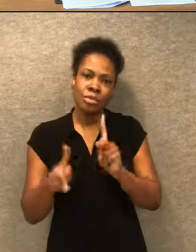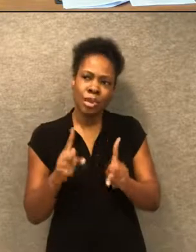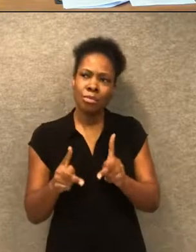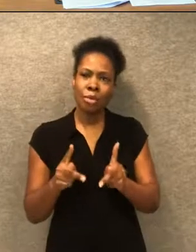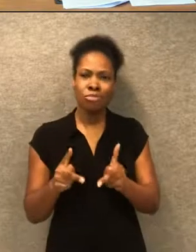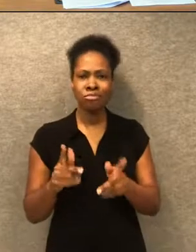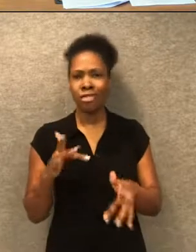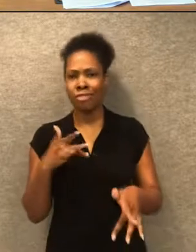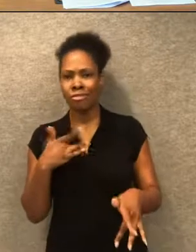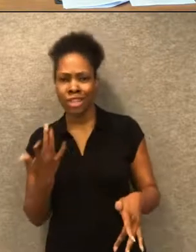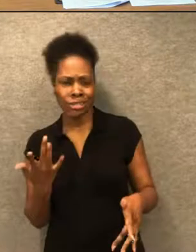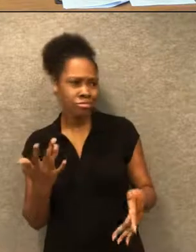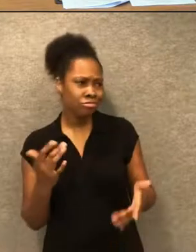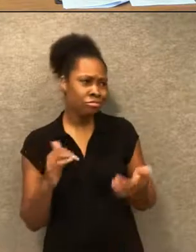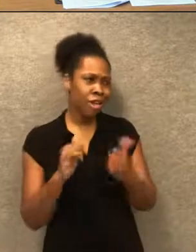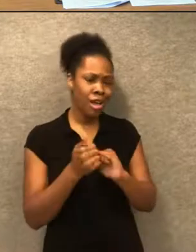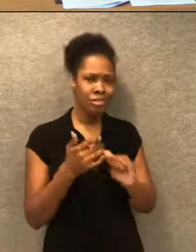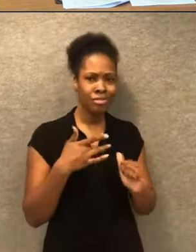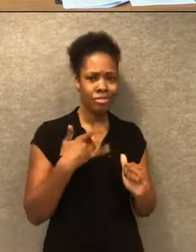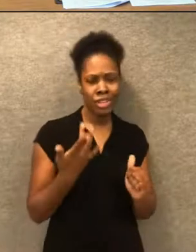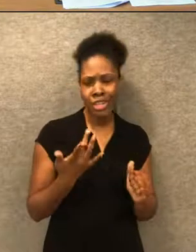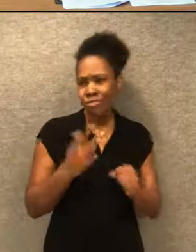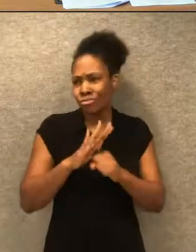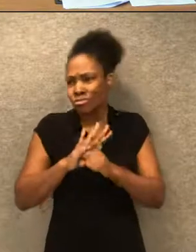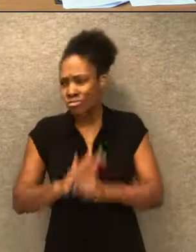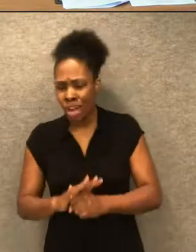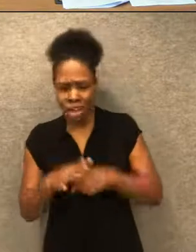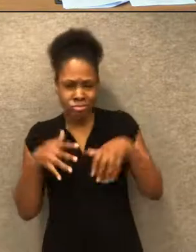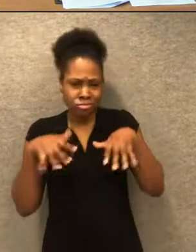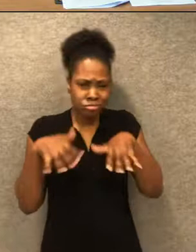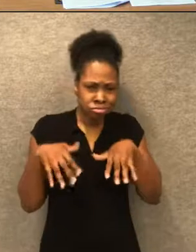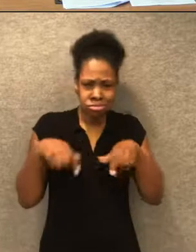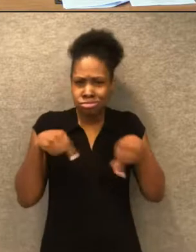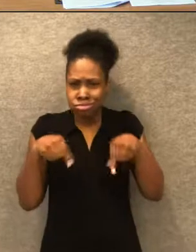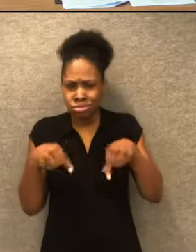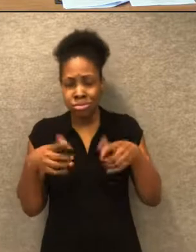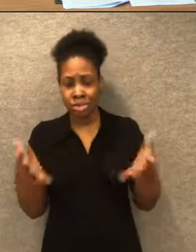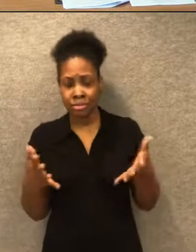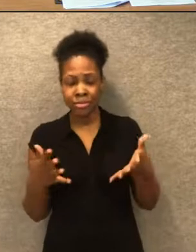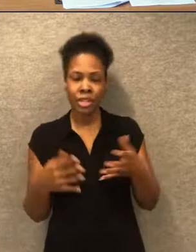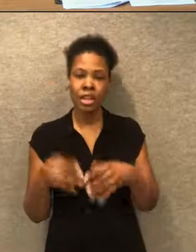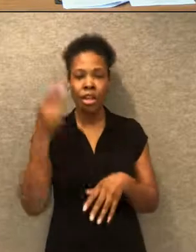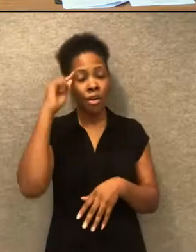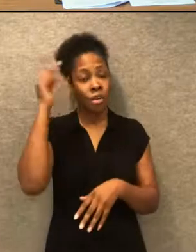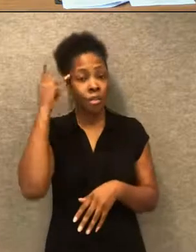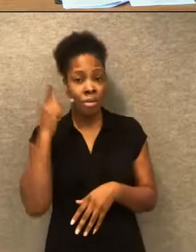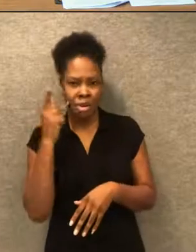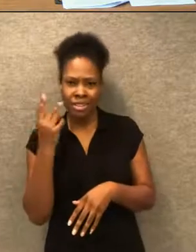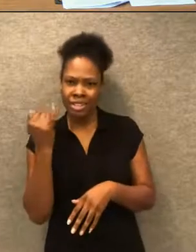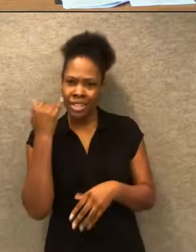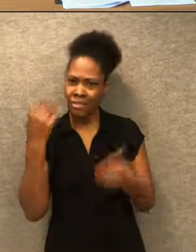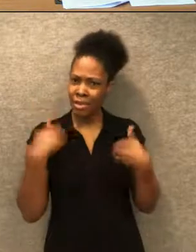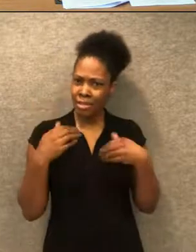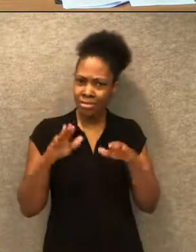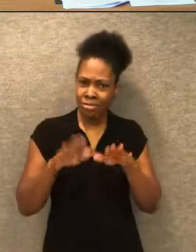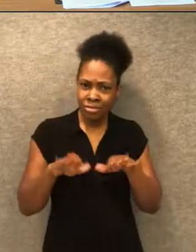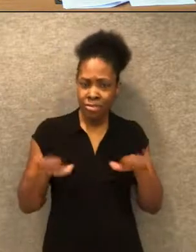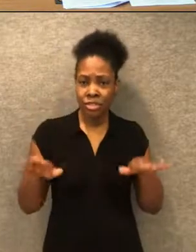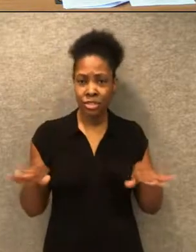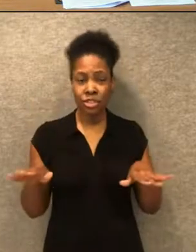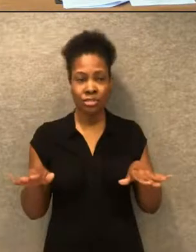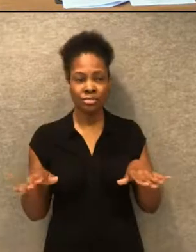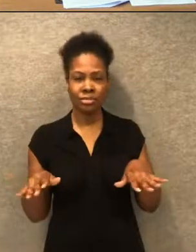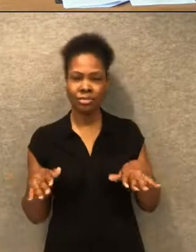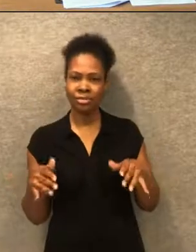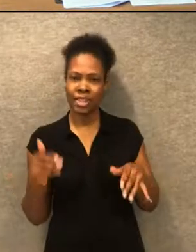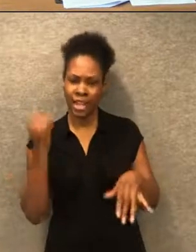feeling. And we want, if so, to the parents, if you have kids out there, and if you don't mind, even if they feel like talking tonight and